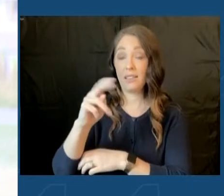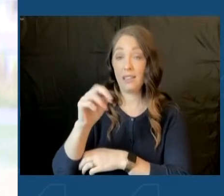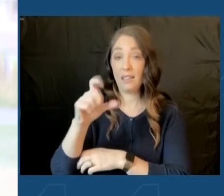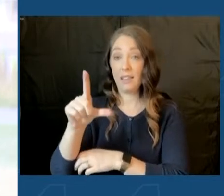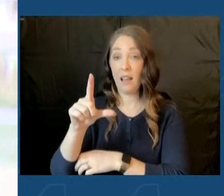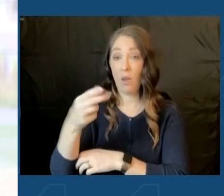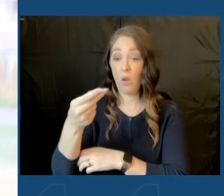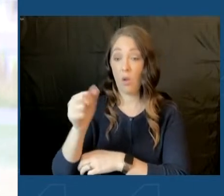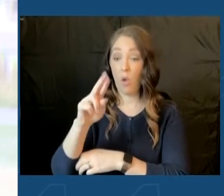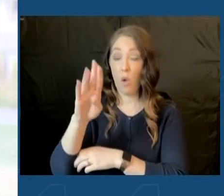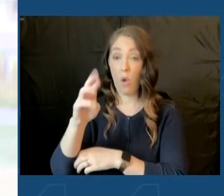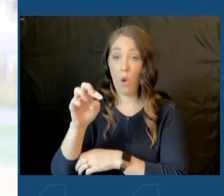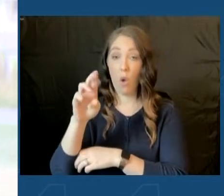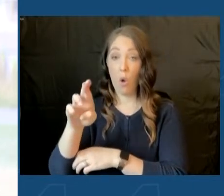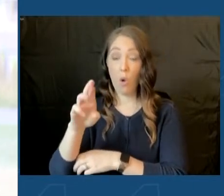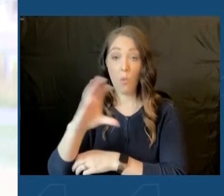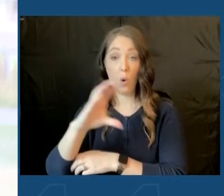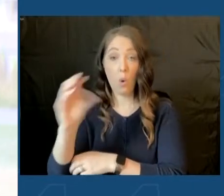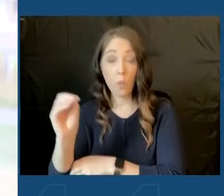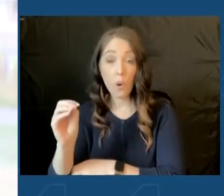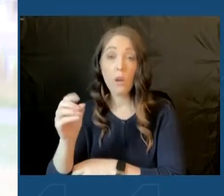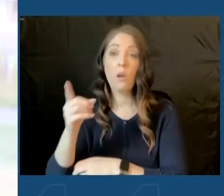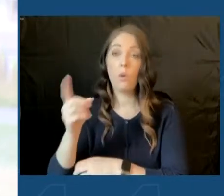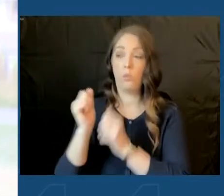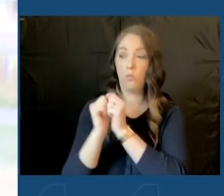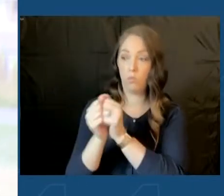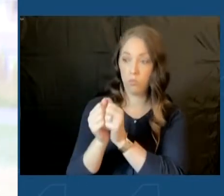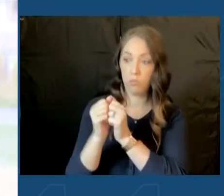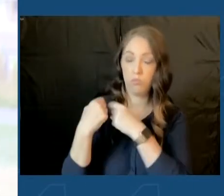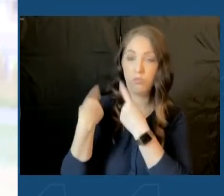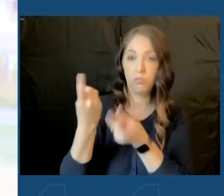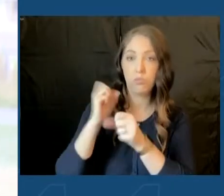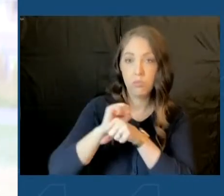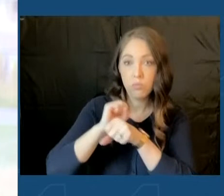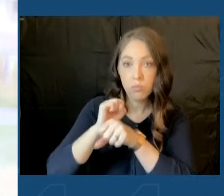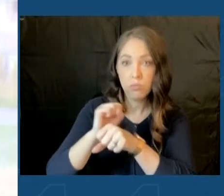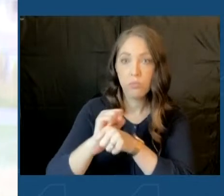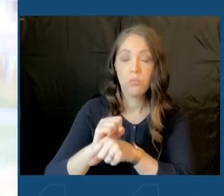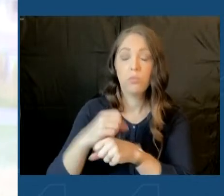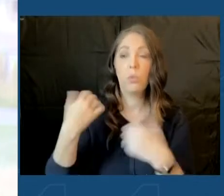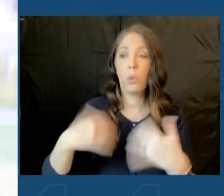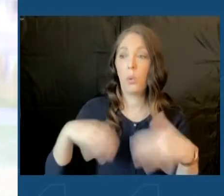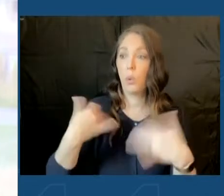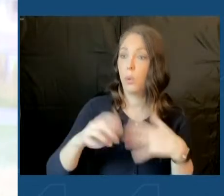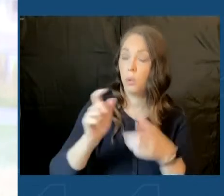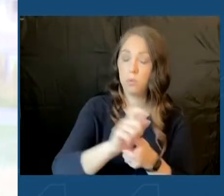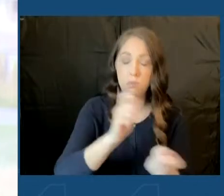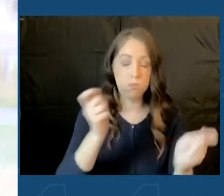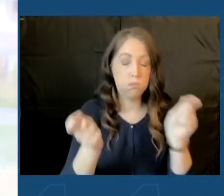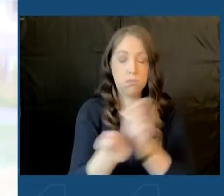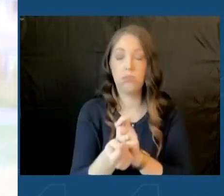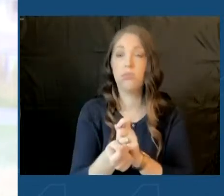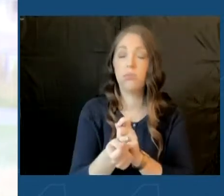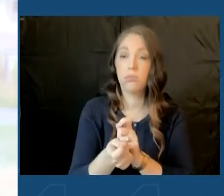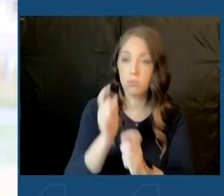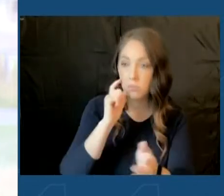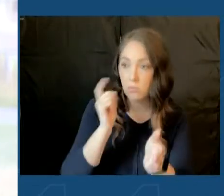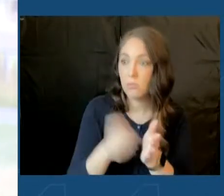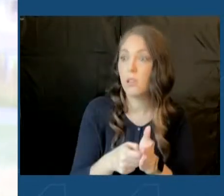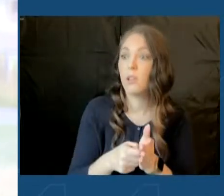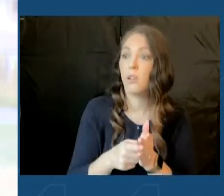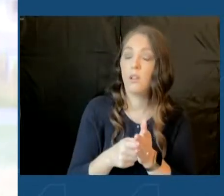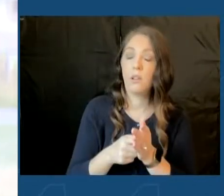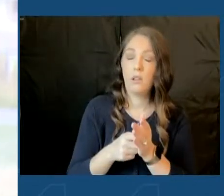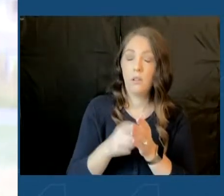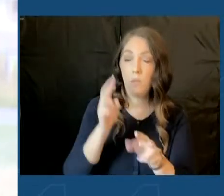deal together, and there's just a transformation that continues to be unfolding before our